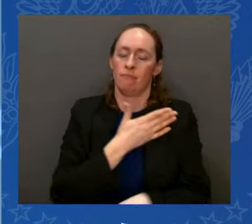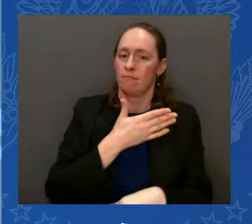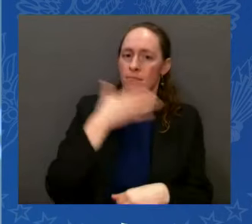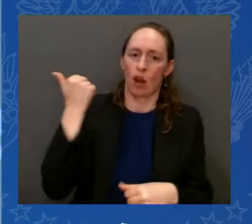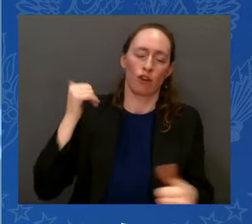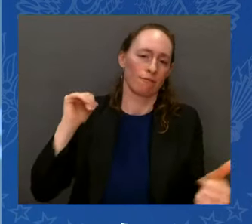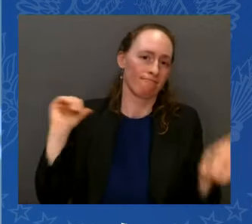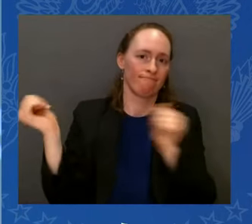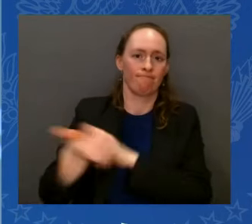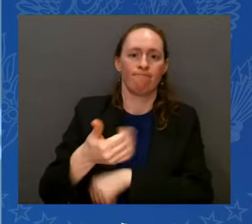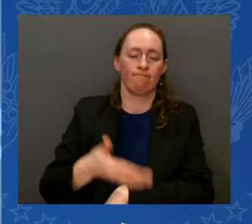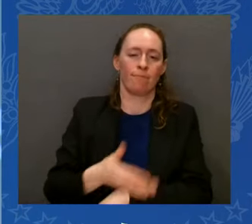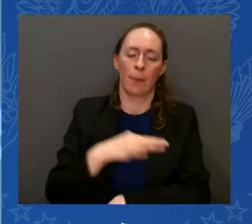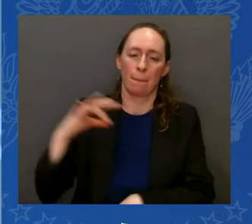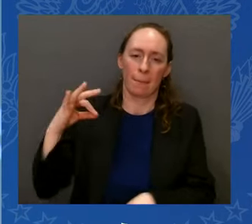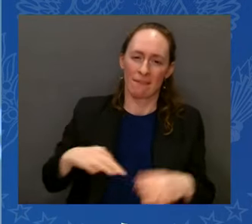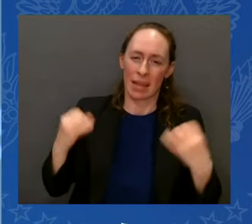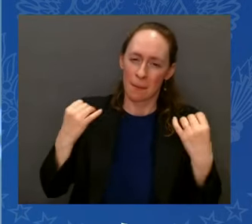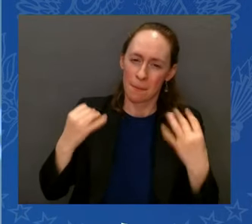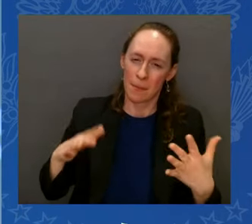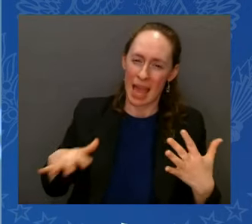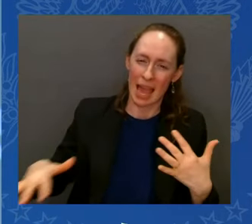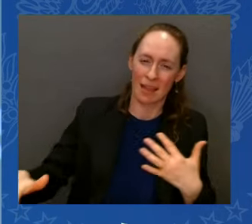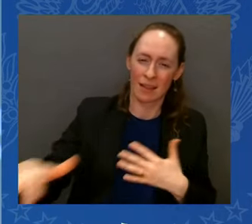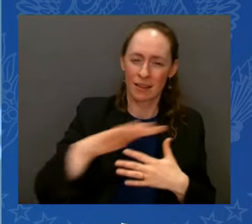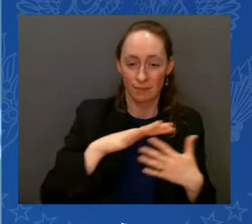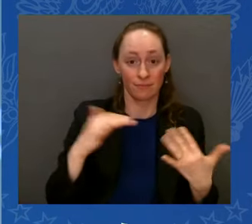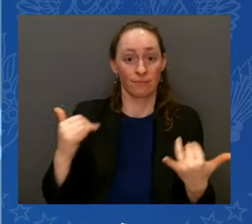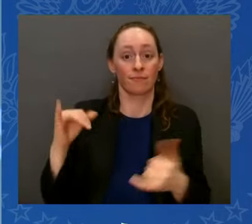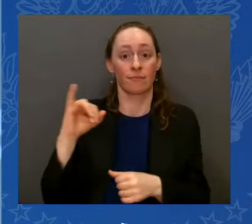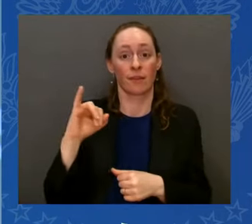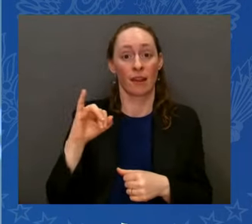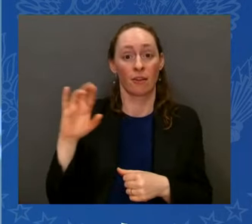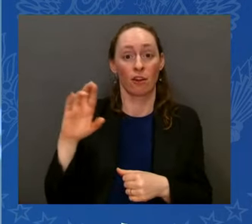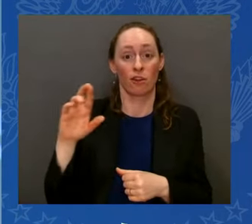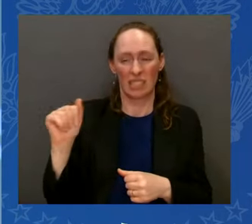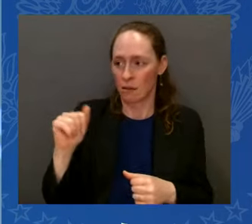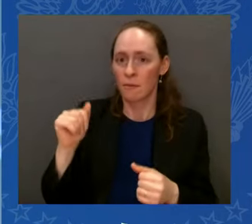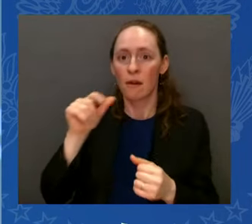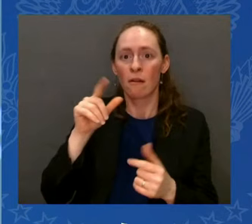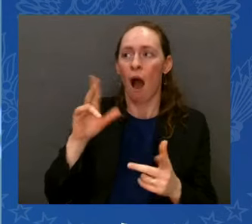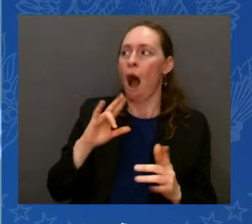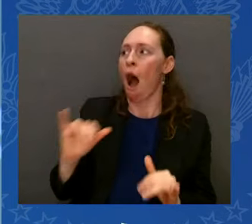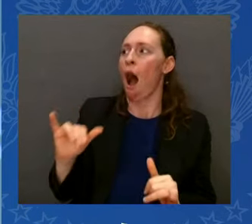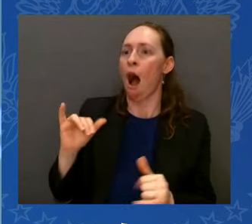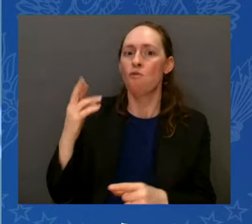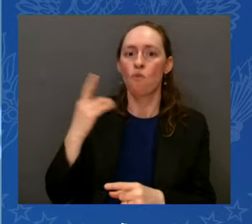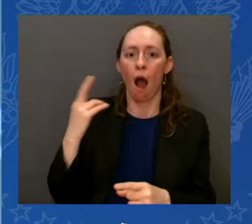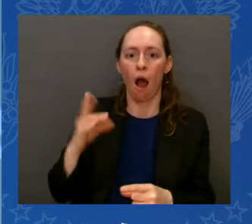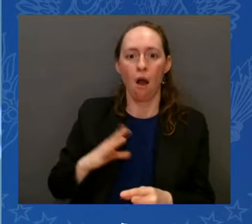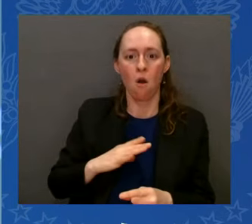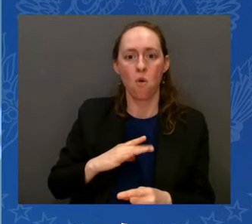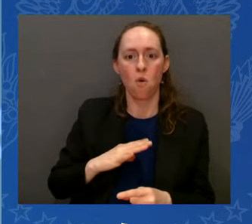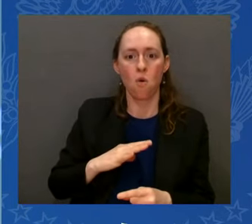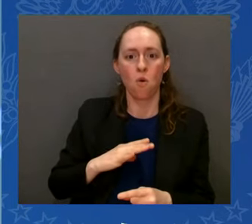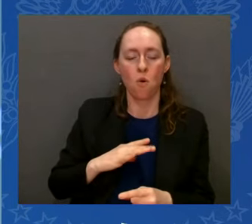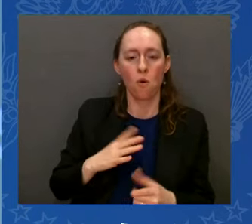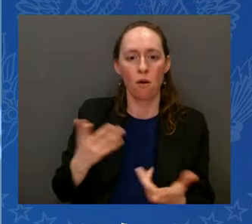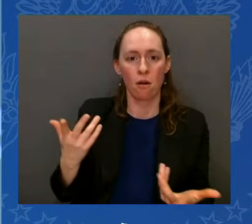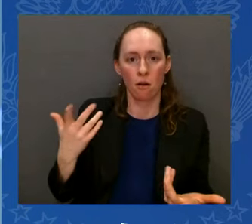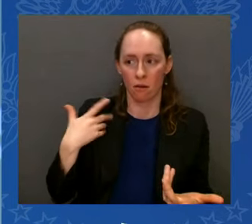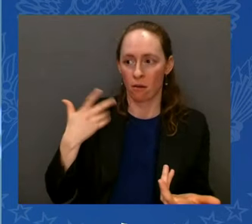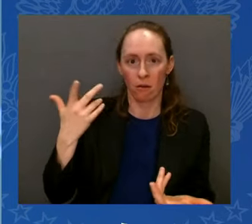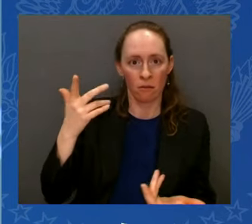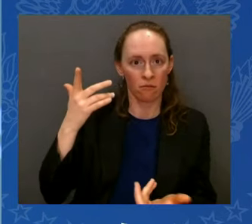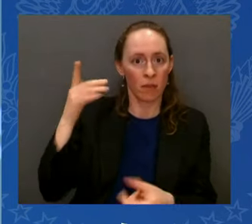Act was passed, seniors are only going to pay $35 for a prescription of insulin. We're seeing the effects. It's going to change